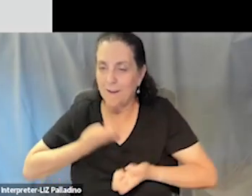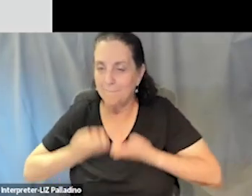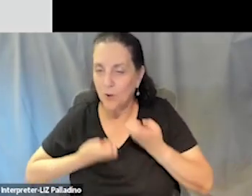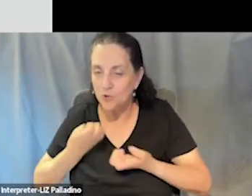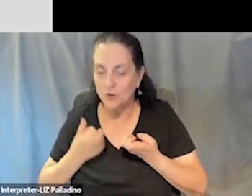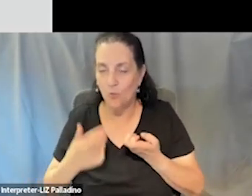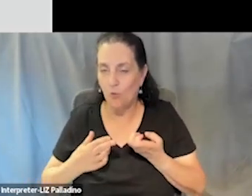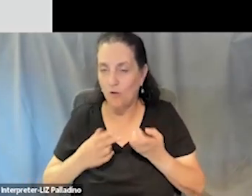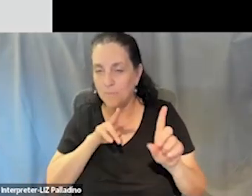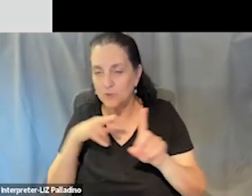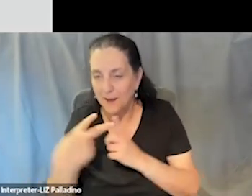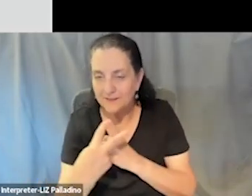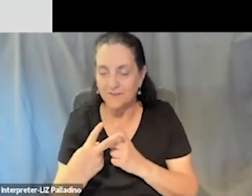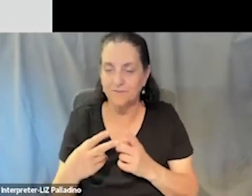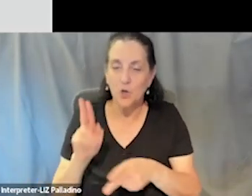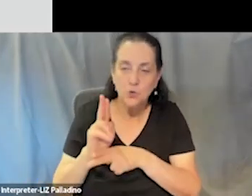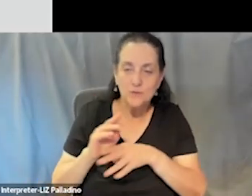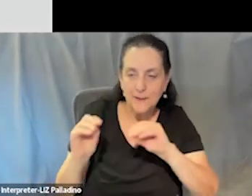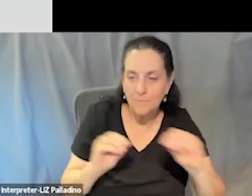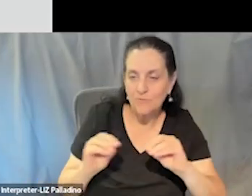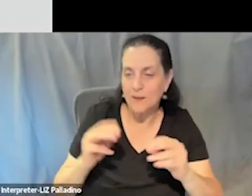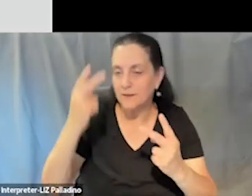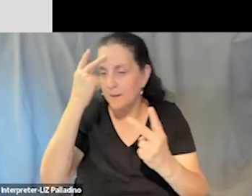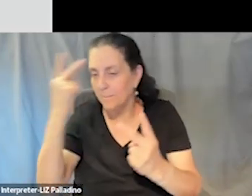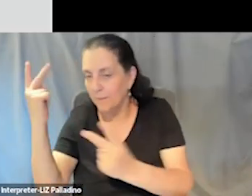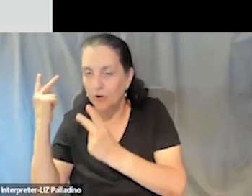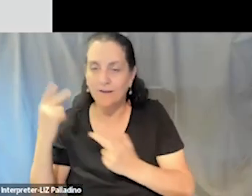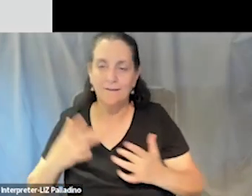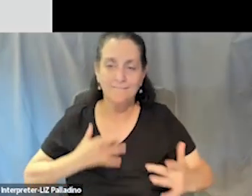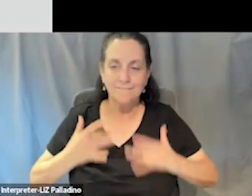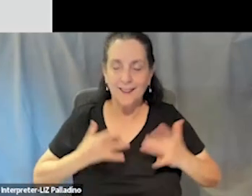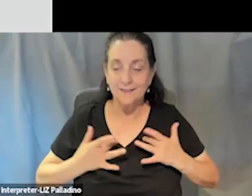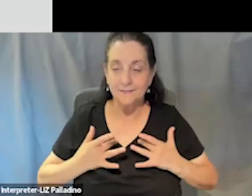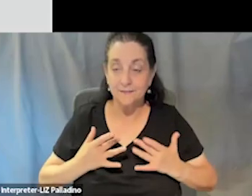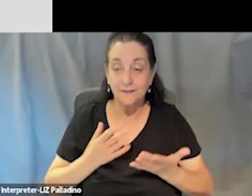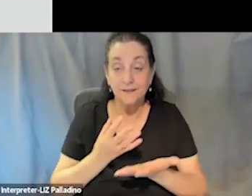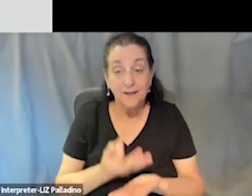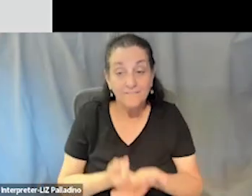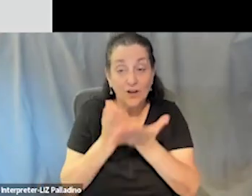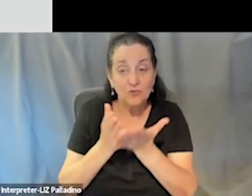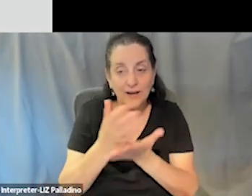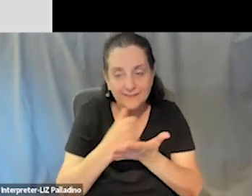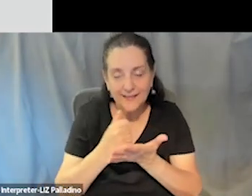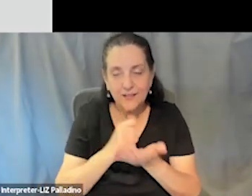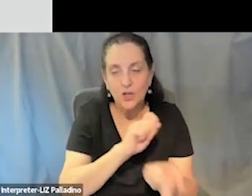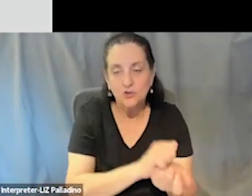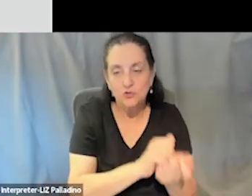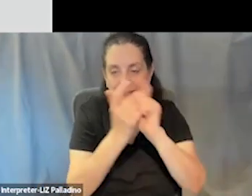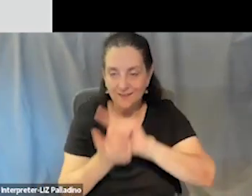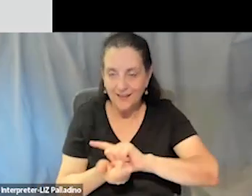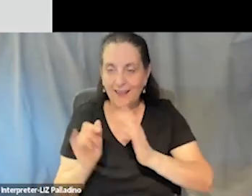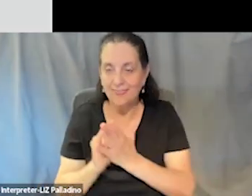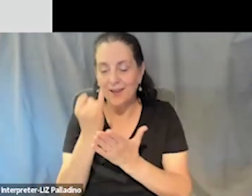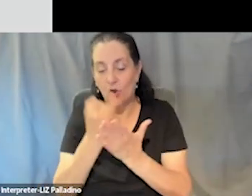already communicating through narrative, movement, memory, feeling. Fundraising is the act of translating that artistic